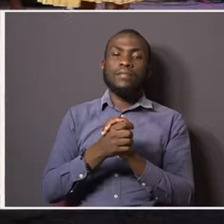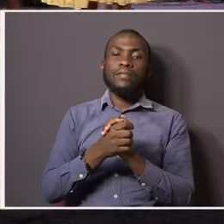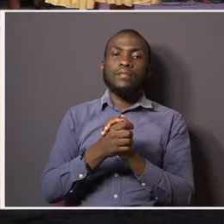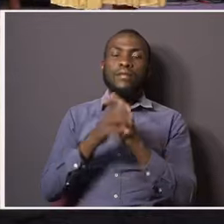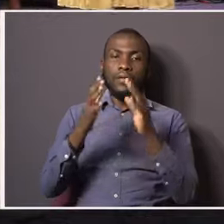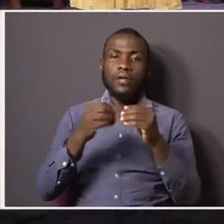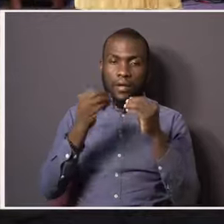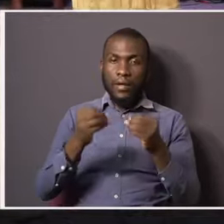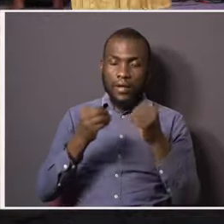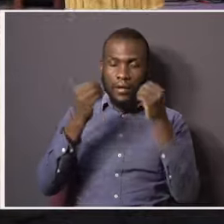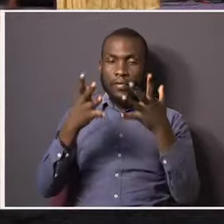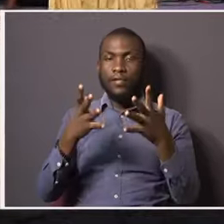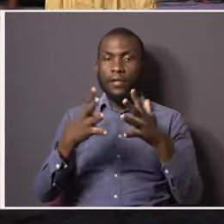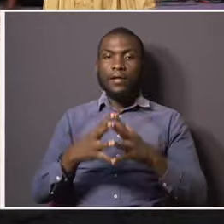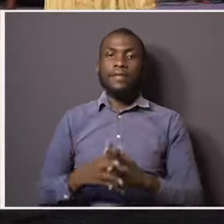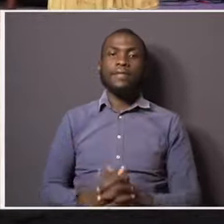darkness. Hallelujah!